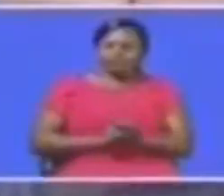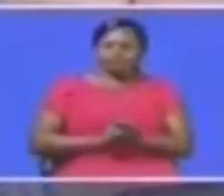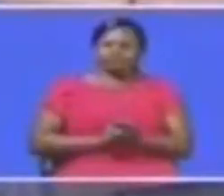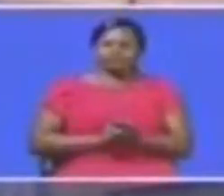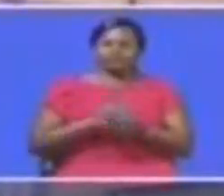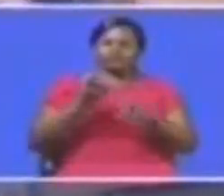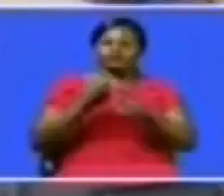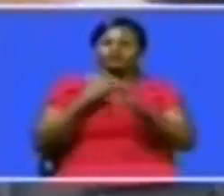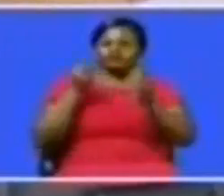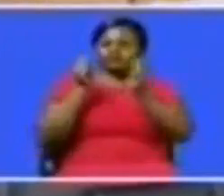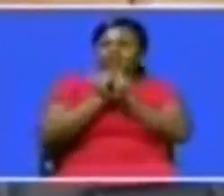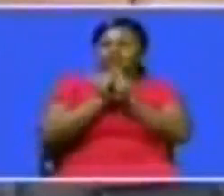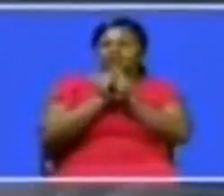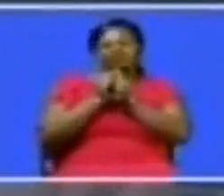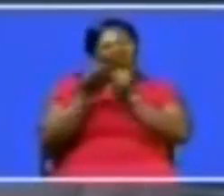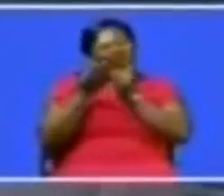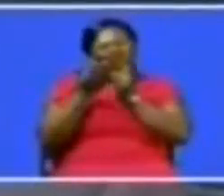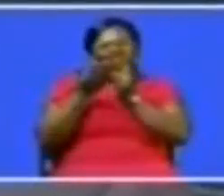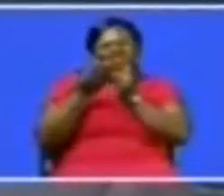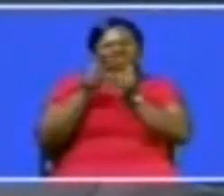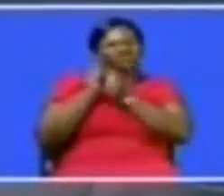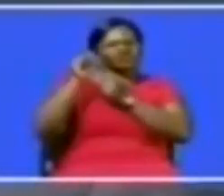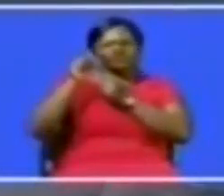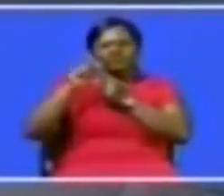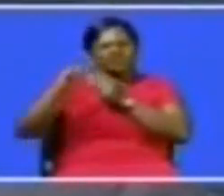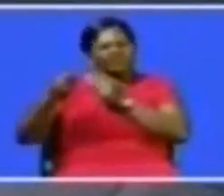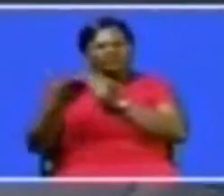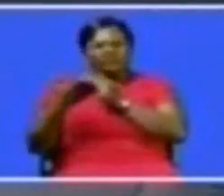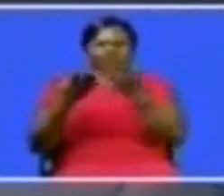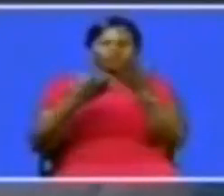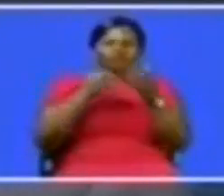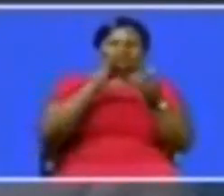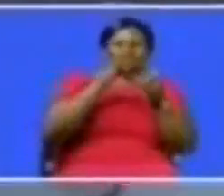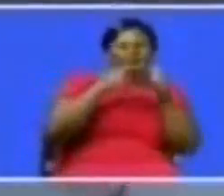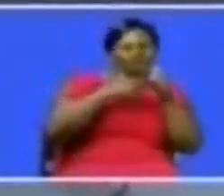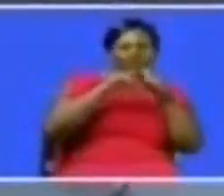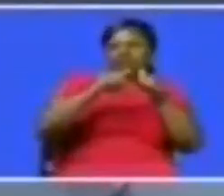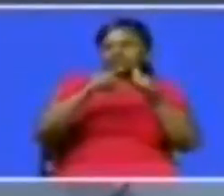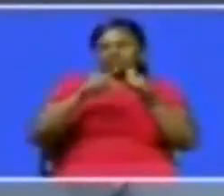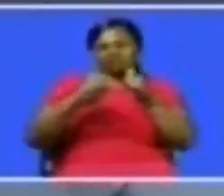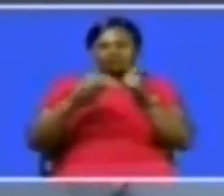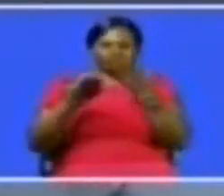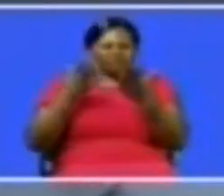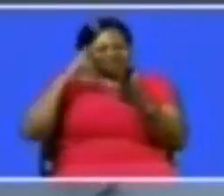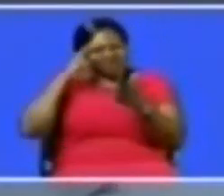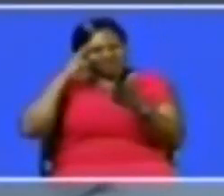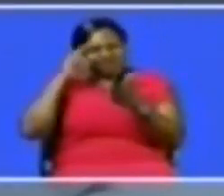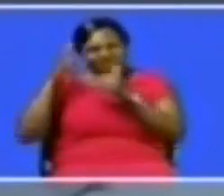From 10 to 15 G's there. I'd put it at maybe between 3 and 6K. 9K.